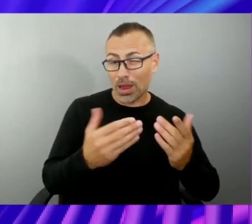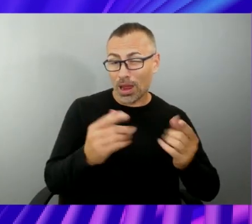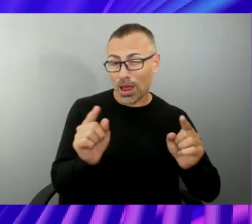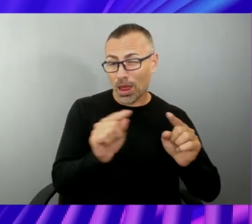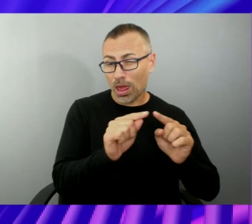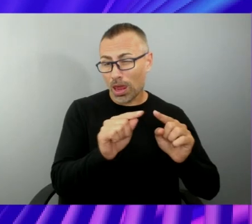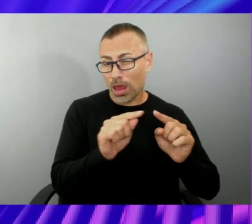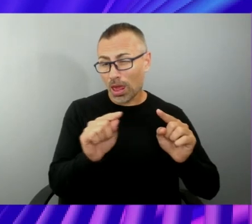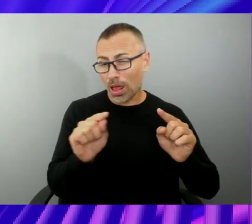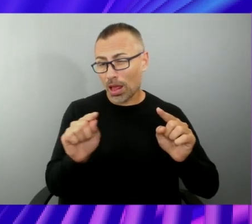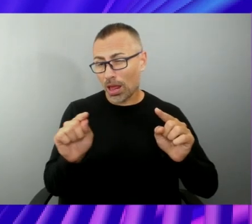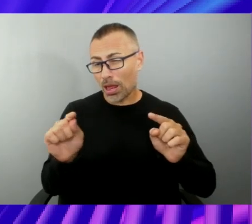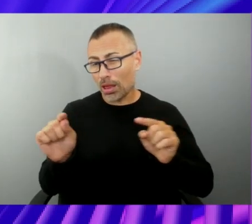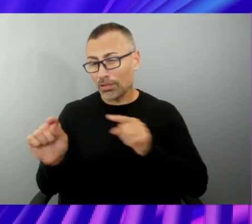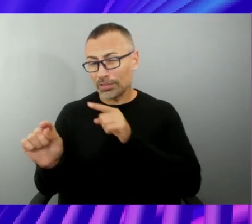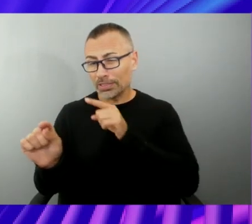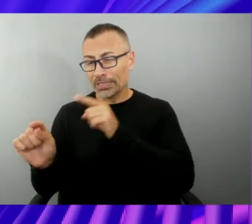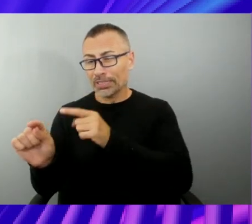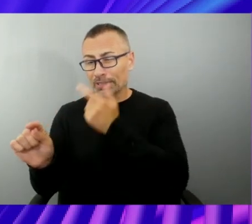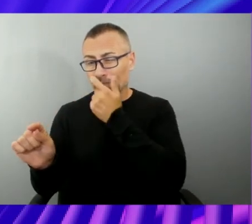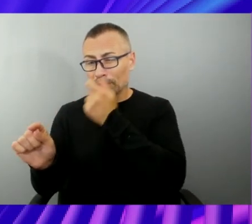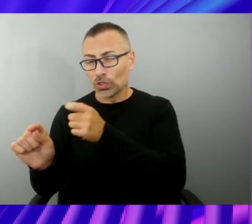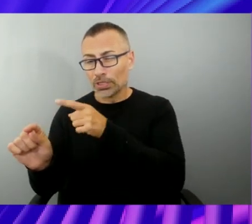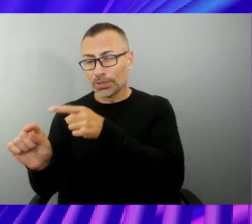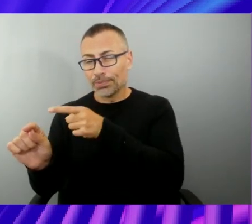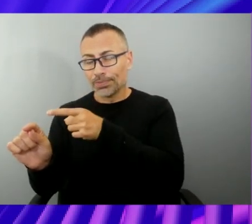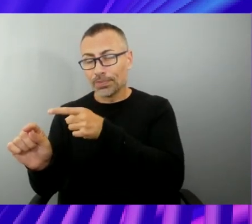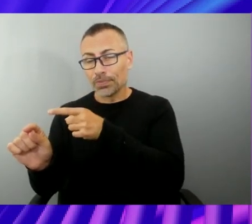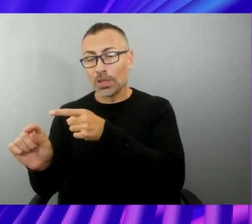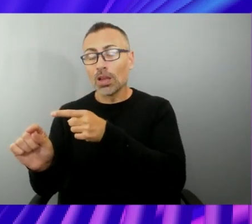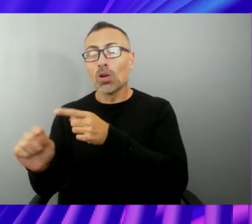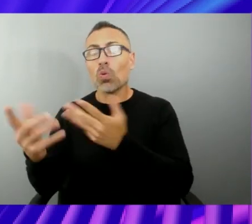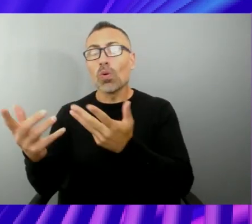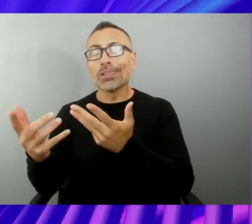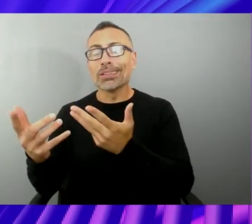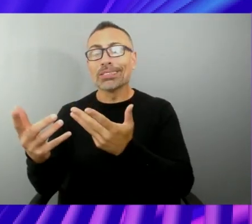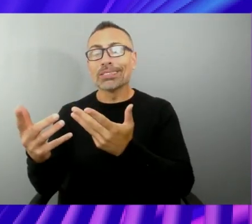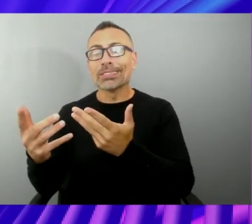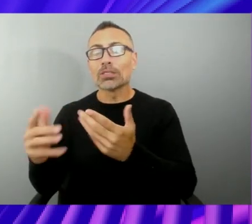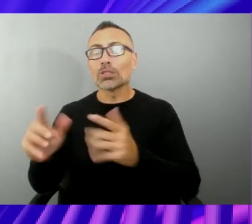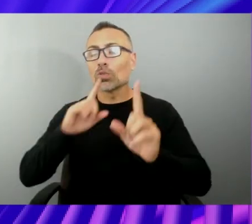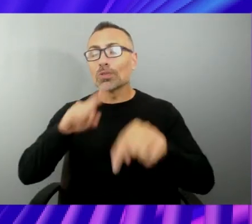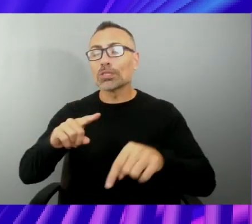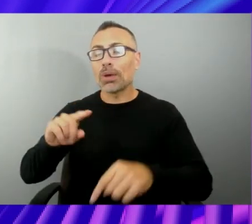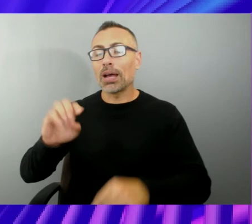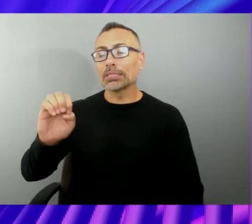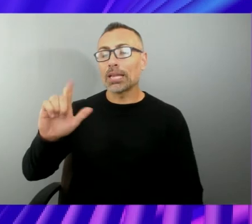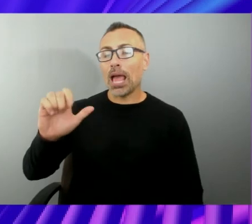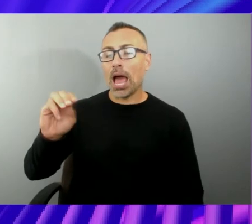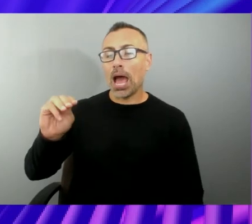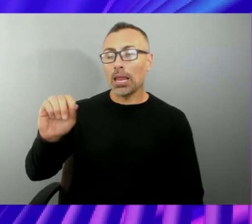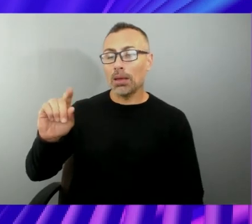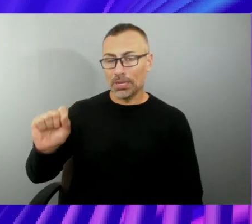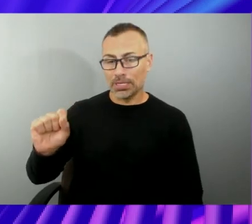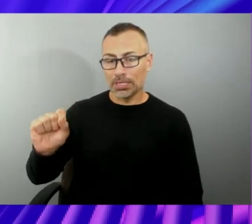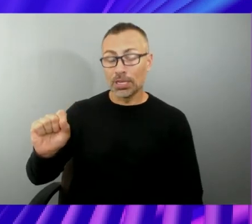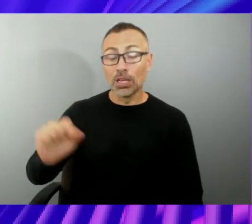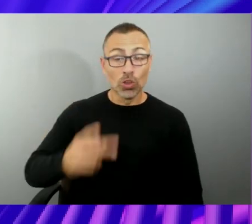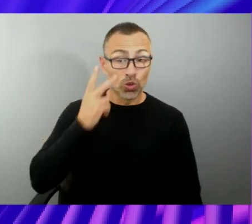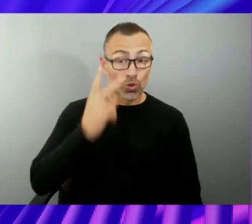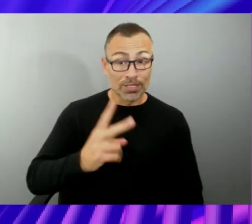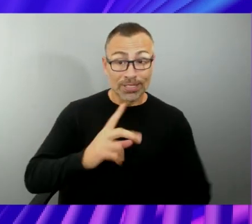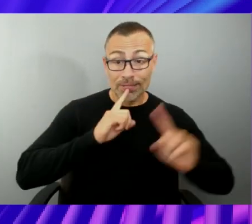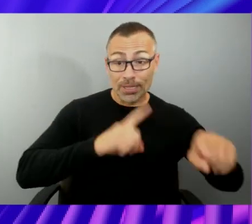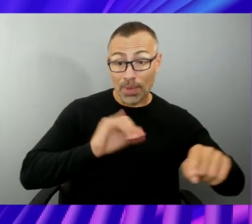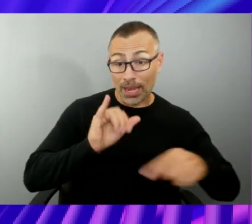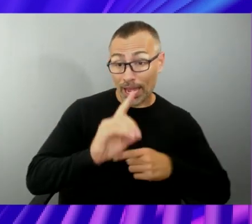interesting are the response elements. So you see here command IDs. We can actually search on those